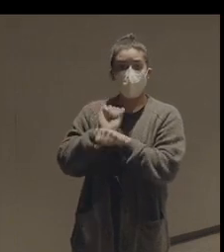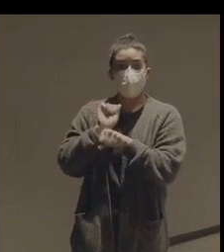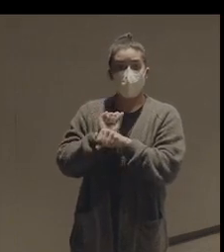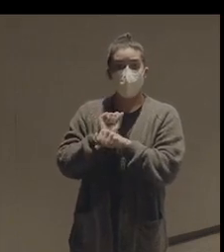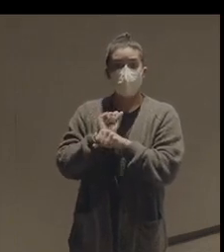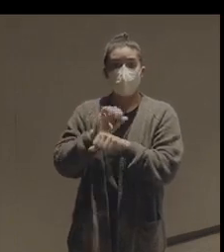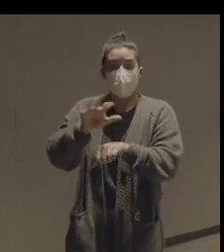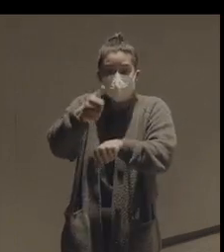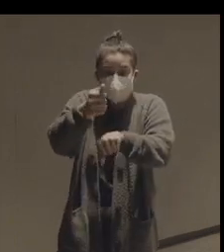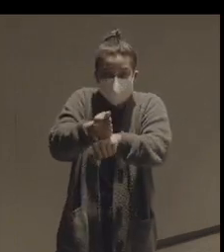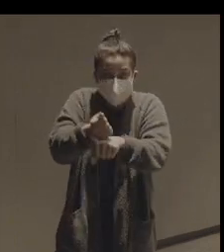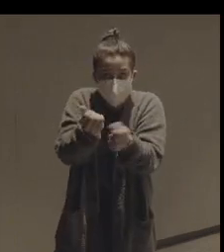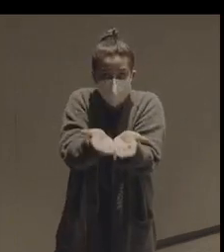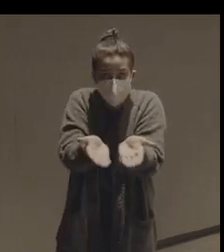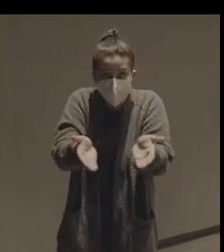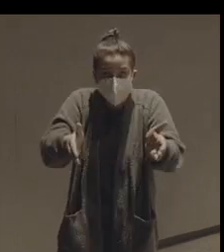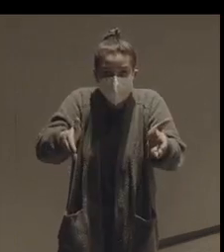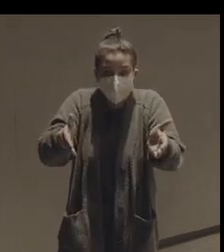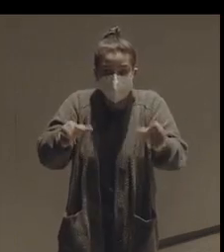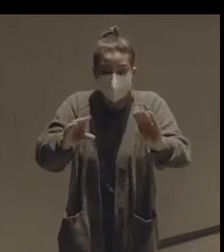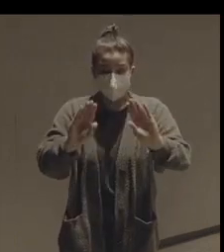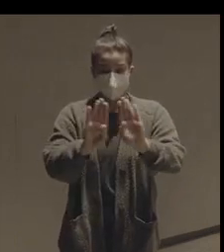also frustrating and breaking the view.